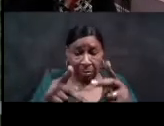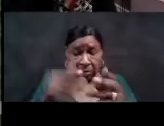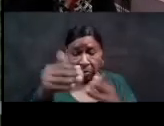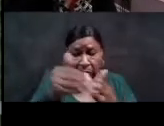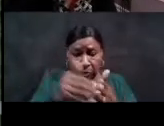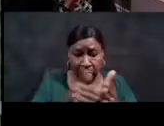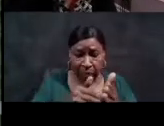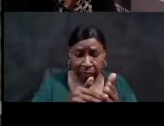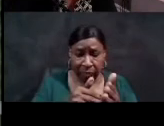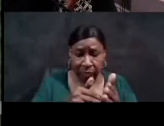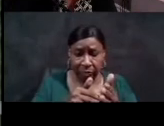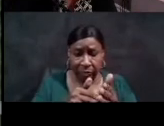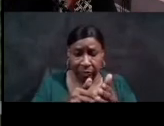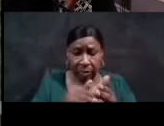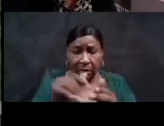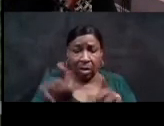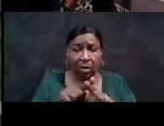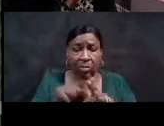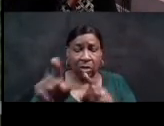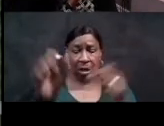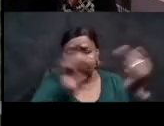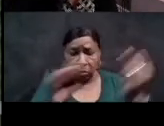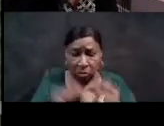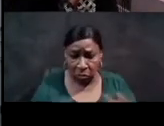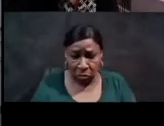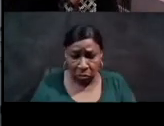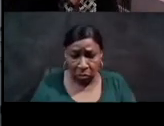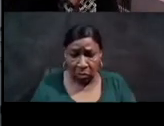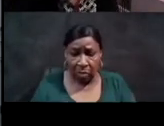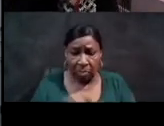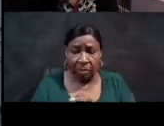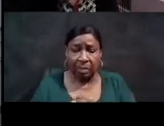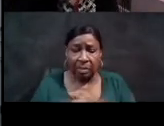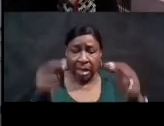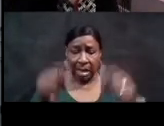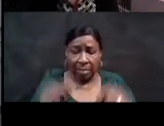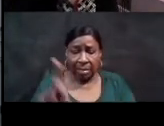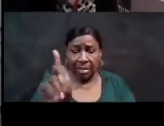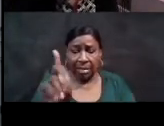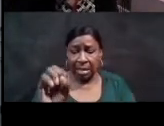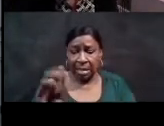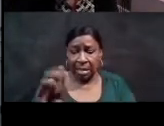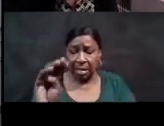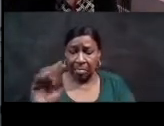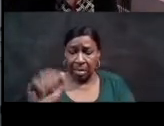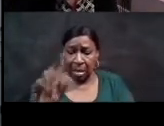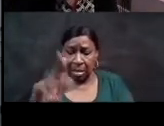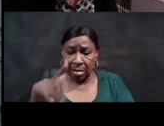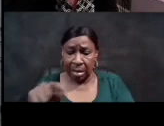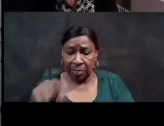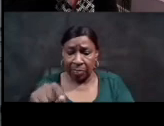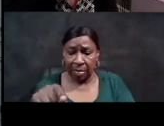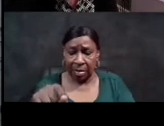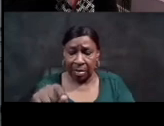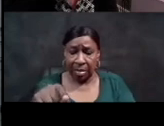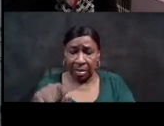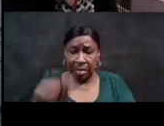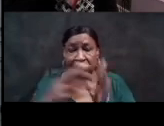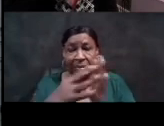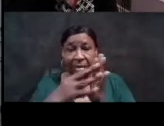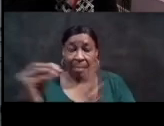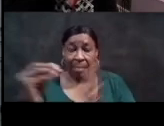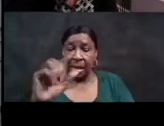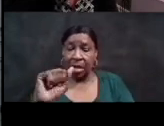of tropical storms during cyclone season. Denmark similarly imported the model, the Australian model,